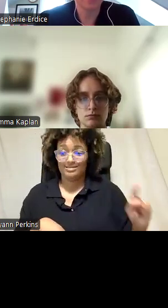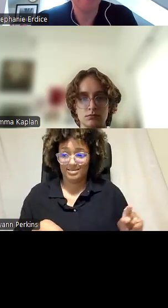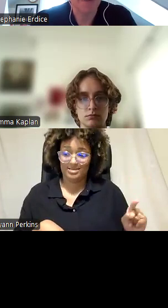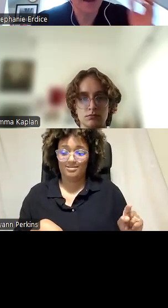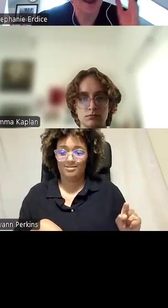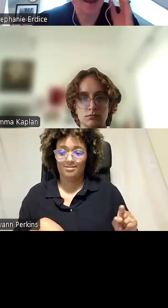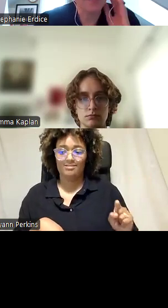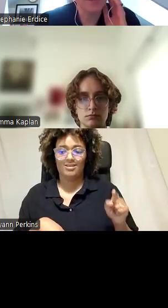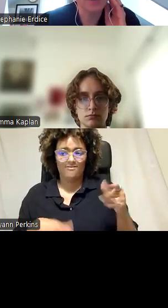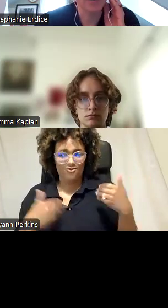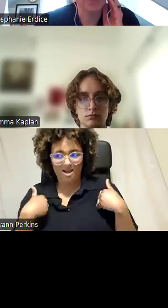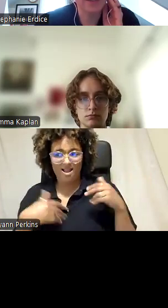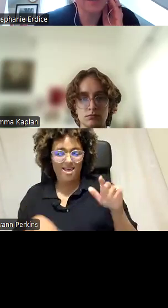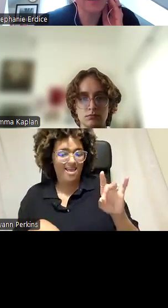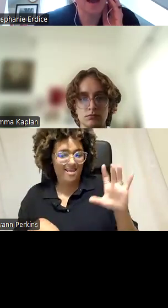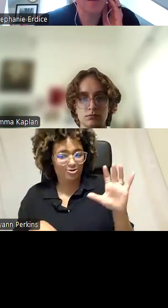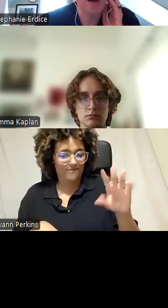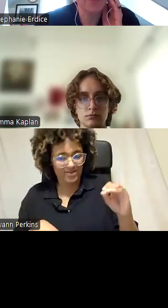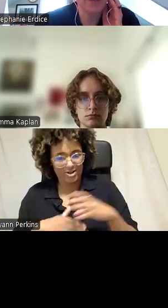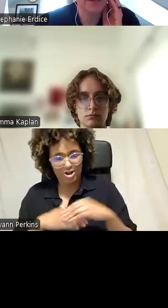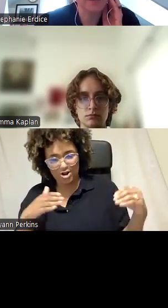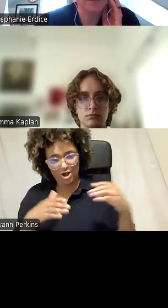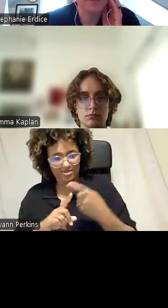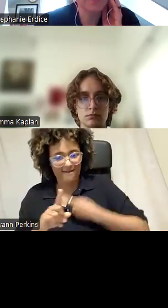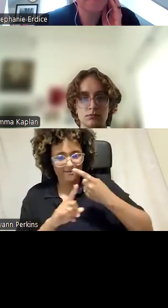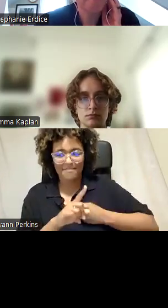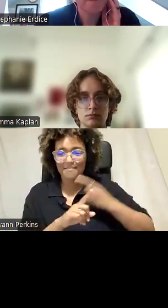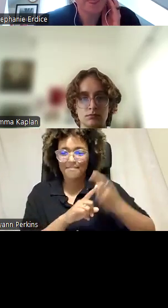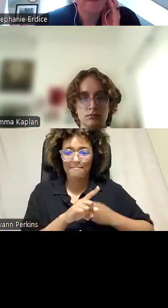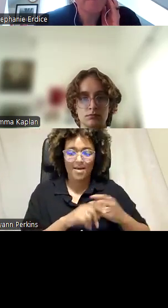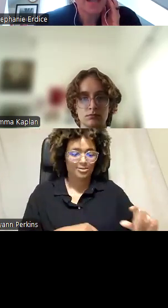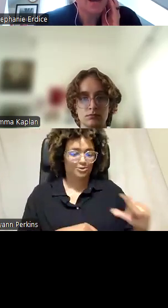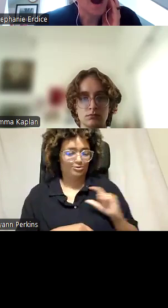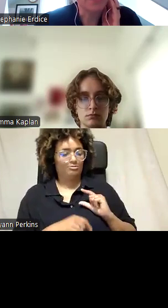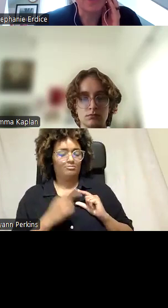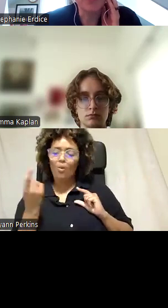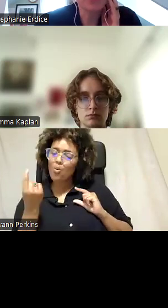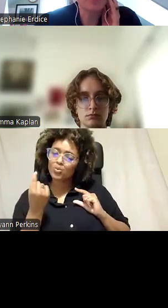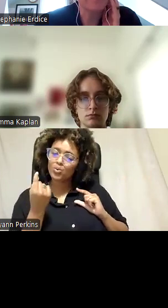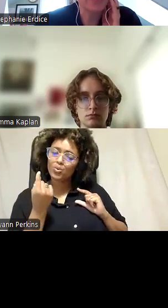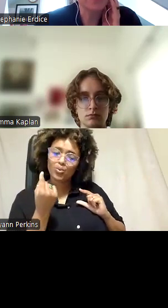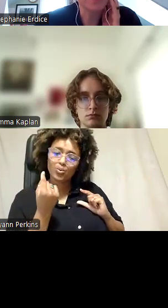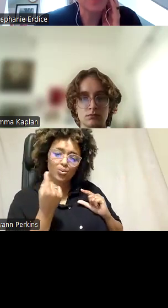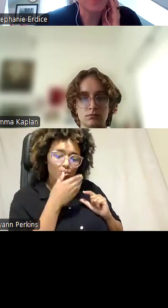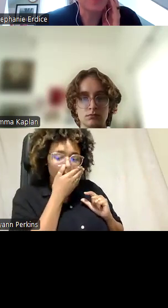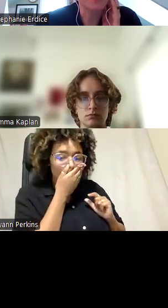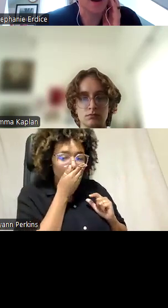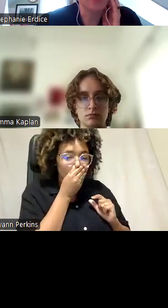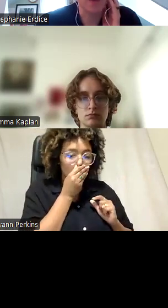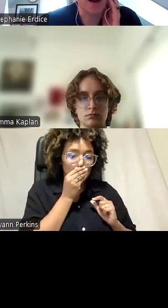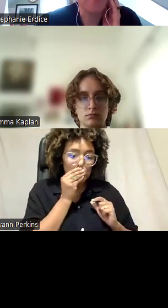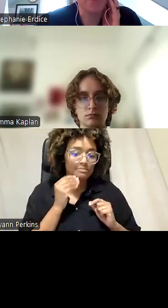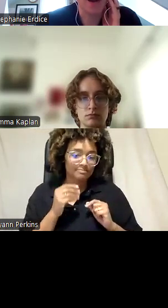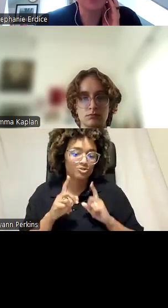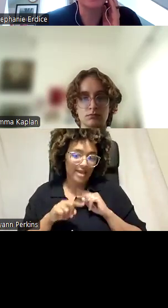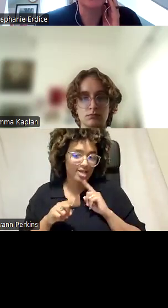pull up the chat on my end and start looking at some of your answers. Some folks would invest in